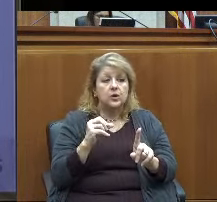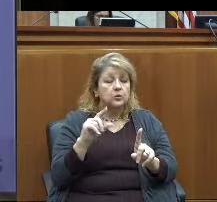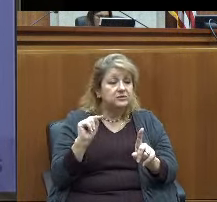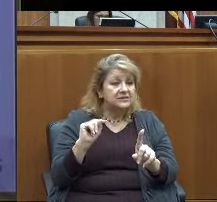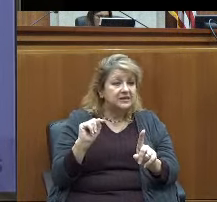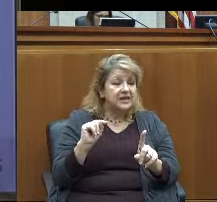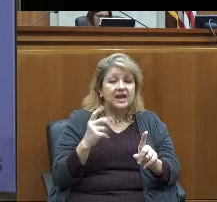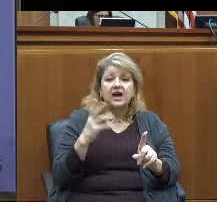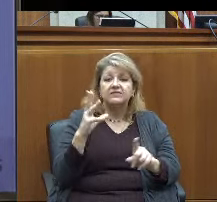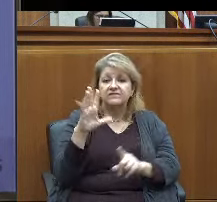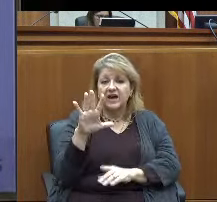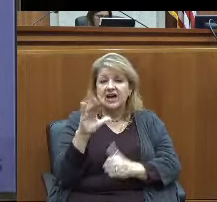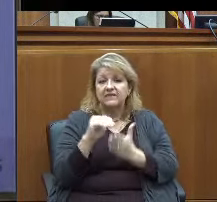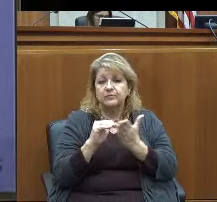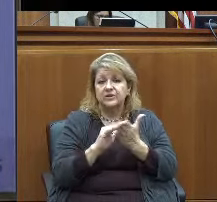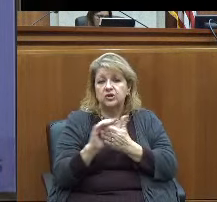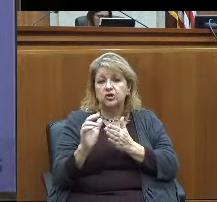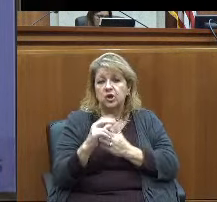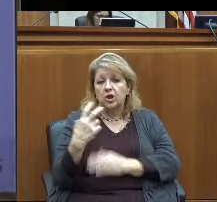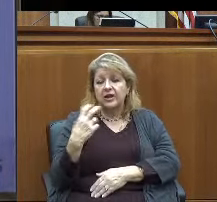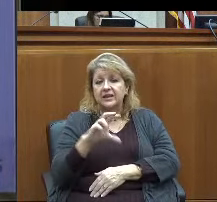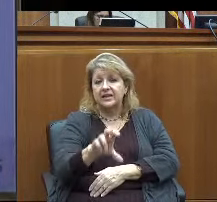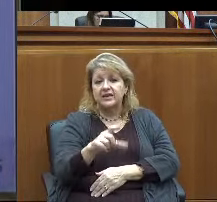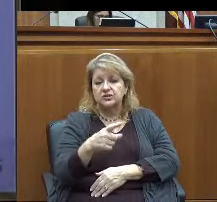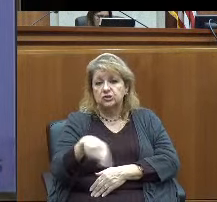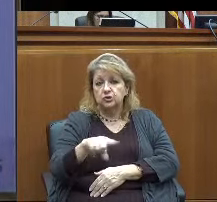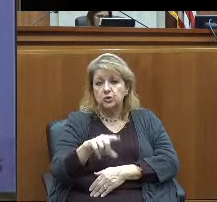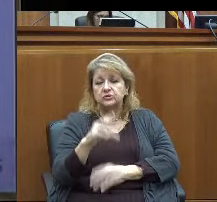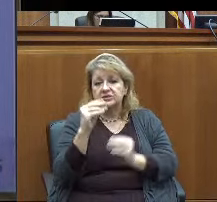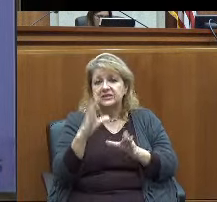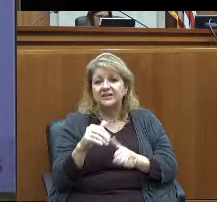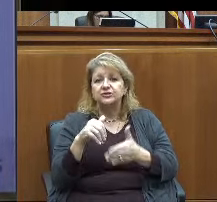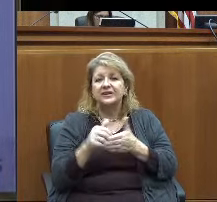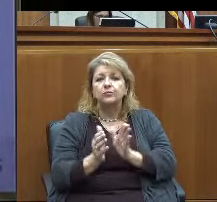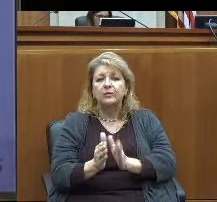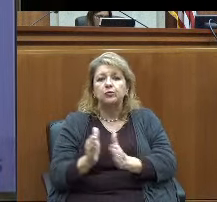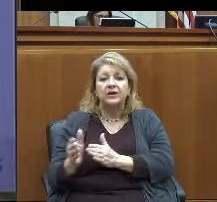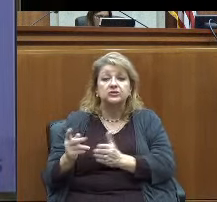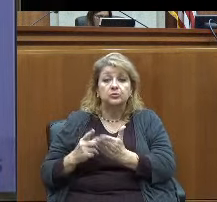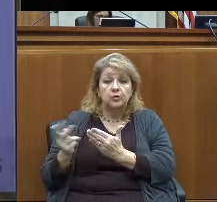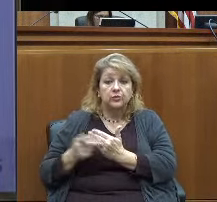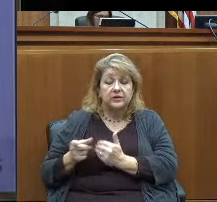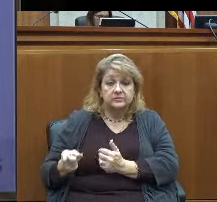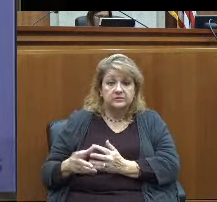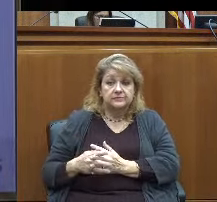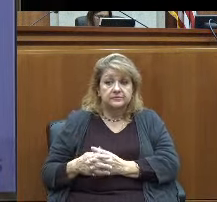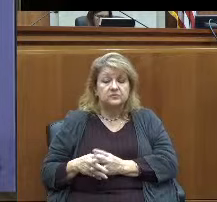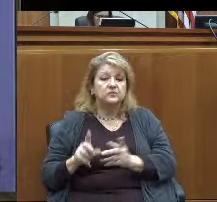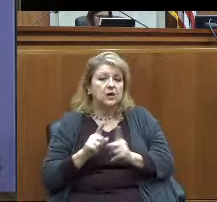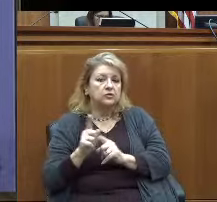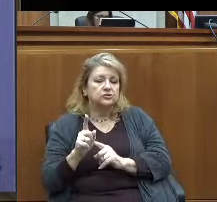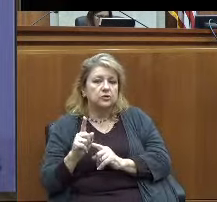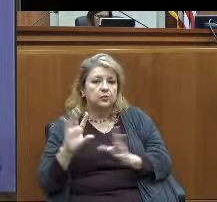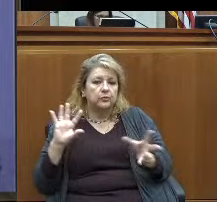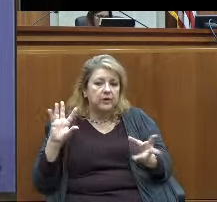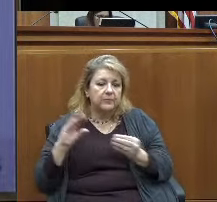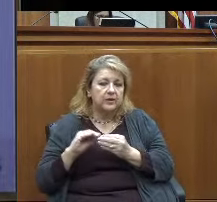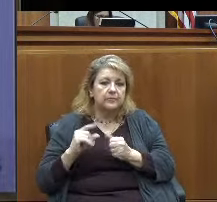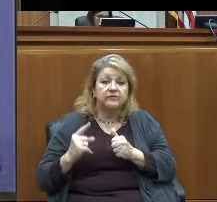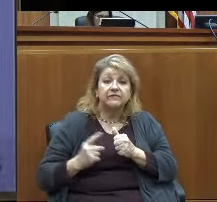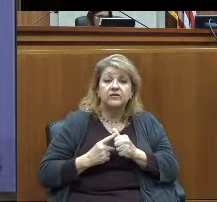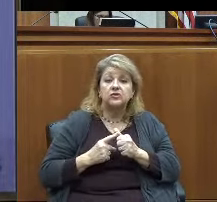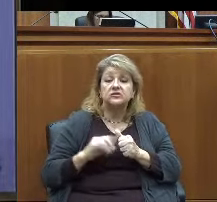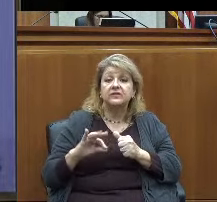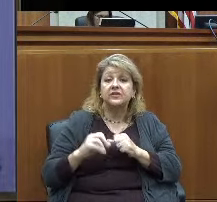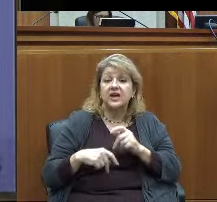million allocation to provide financial aid to those in teacher preparation programs. We're also wrapping up the first of its